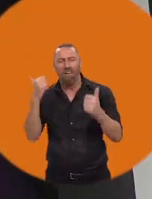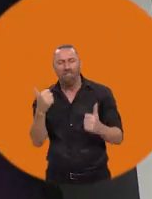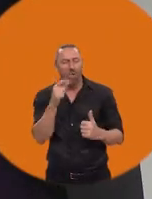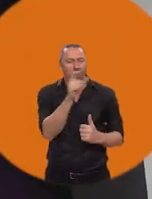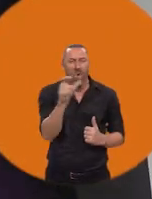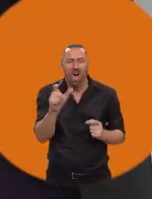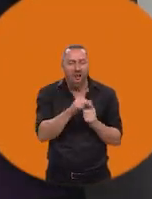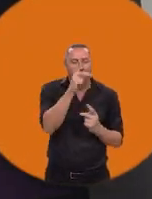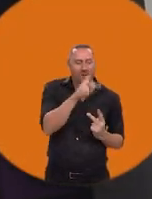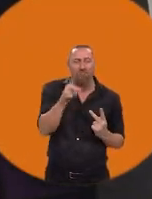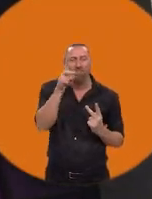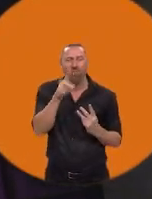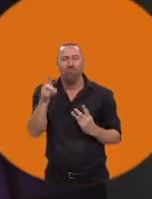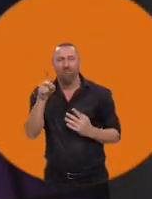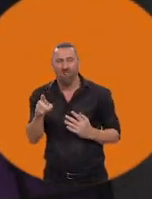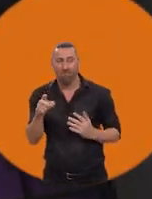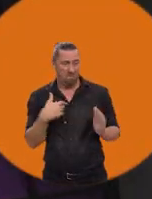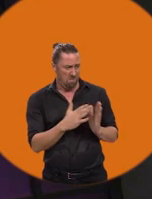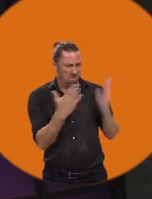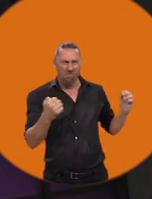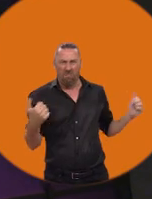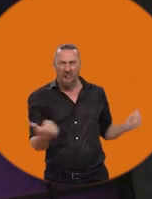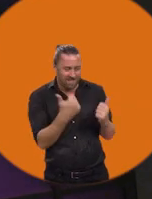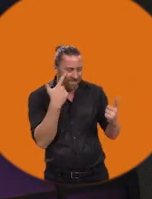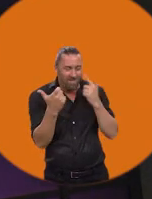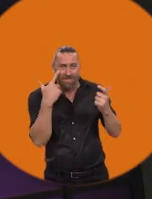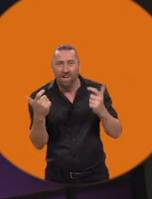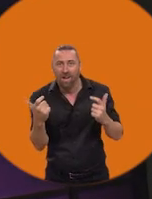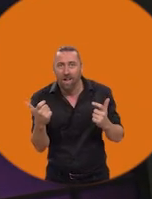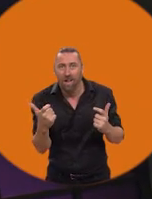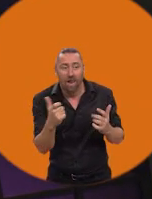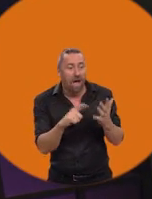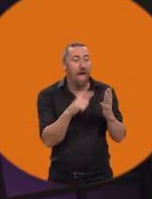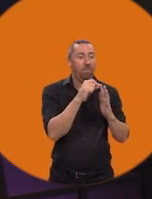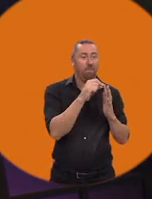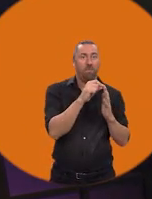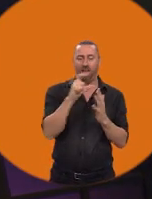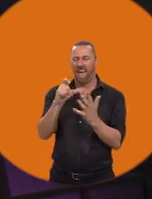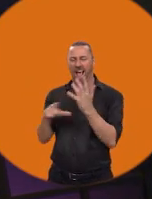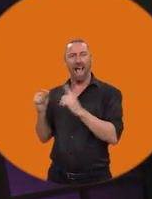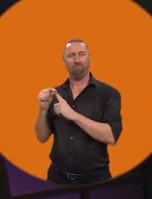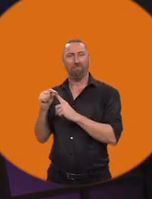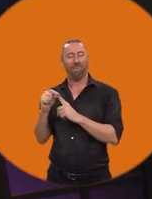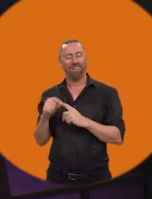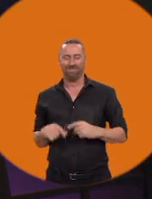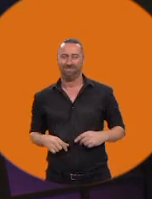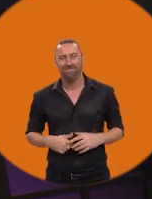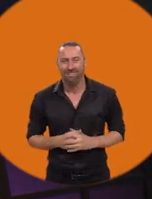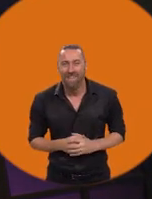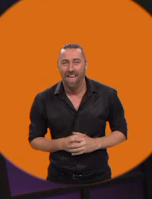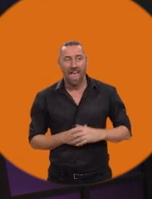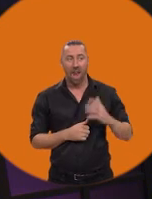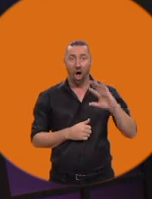I love rhyming words. I managed to find a few that rhyme here in my books, like up and cup, thank